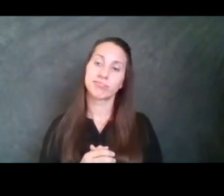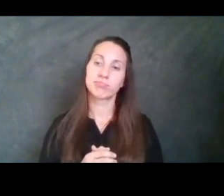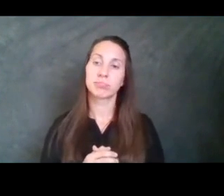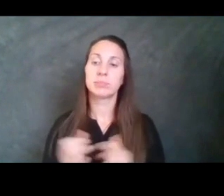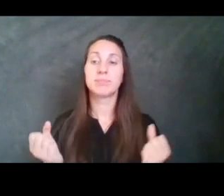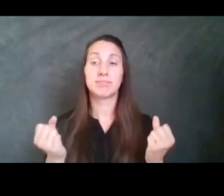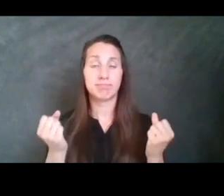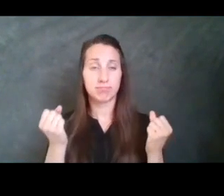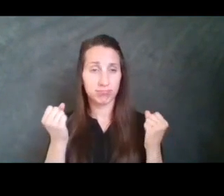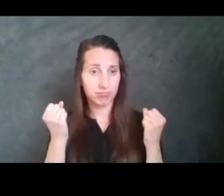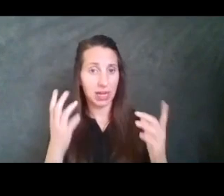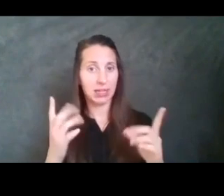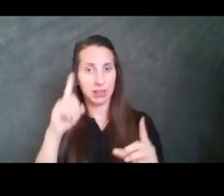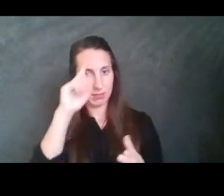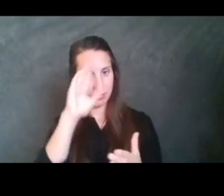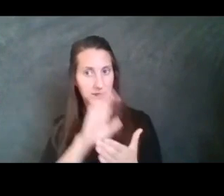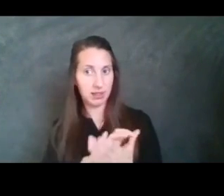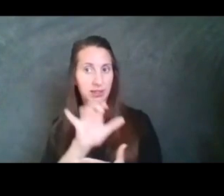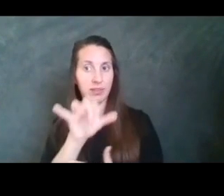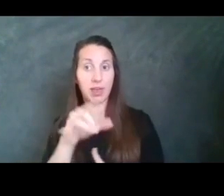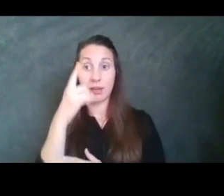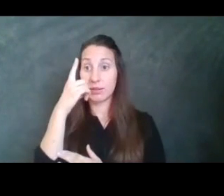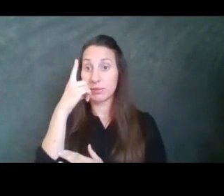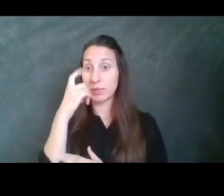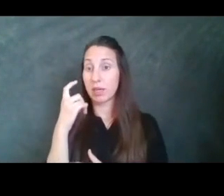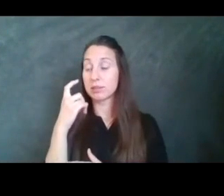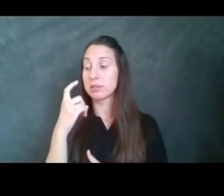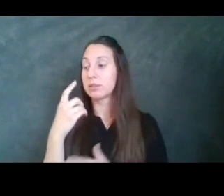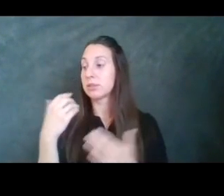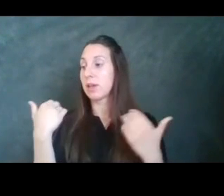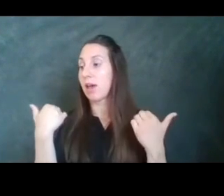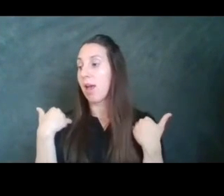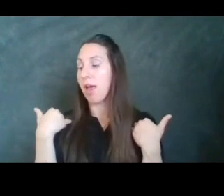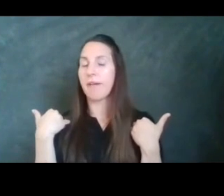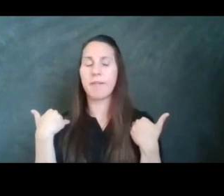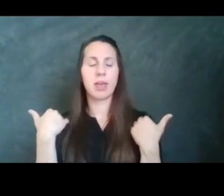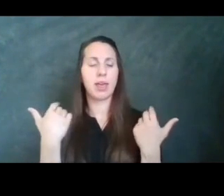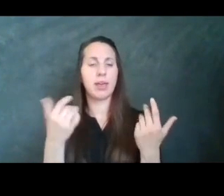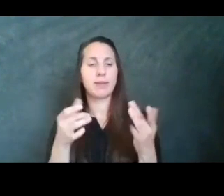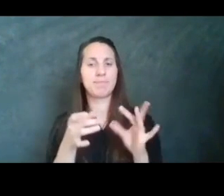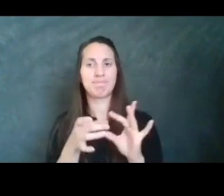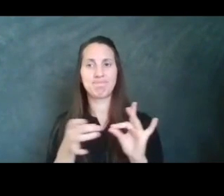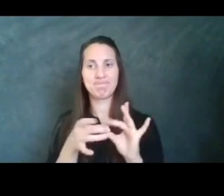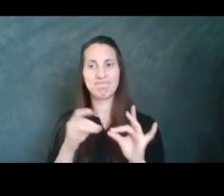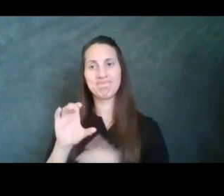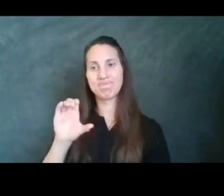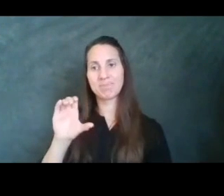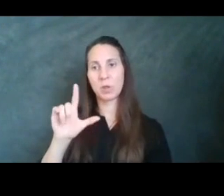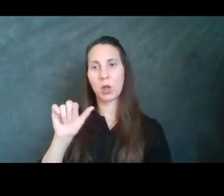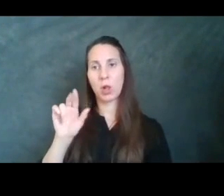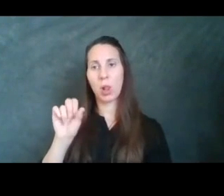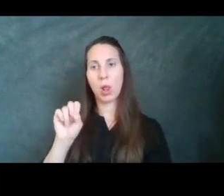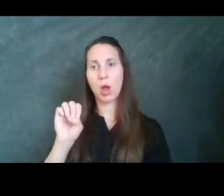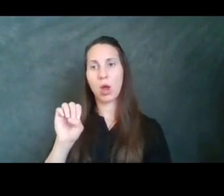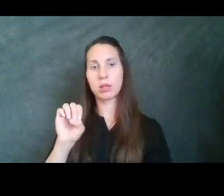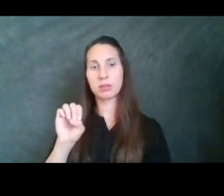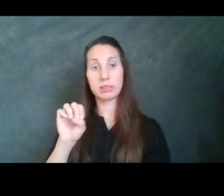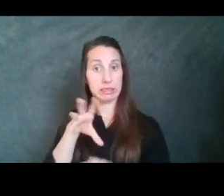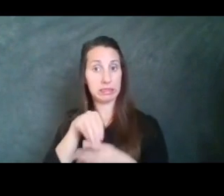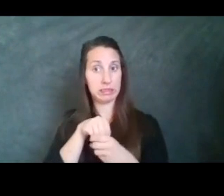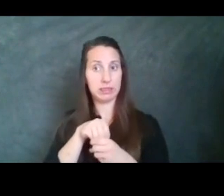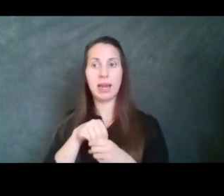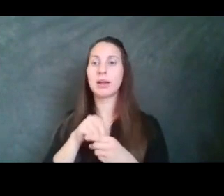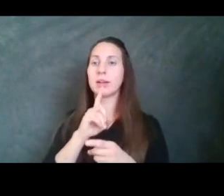many believe that because there is a clause that exempts religious institutions from